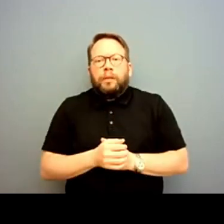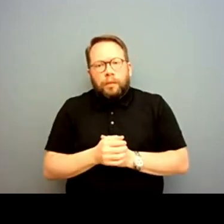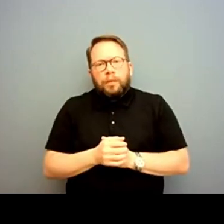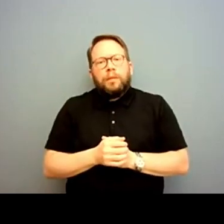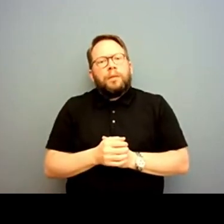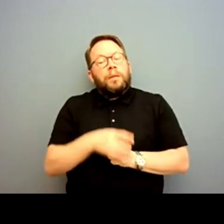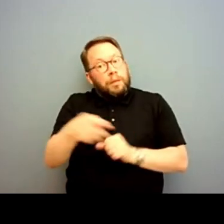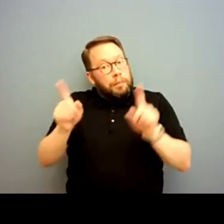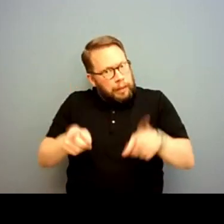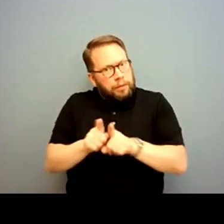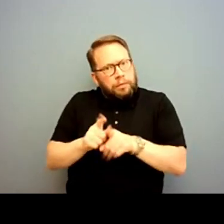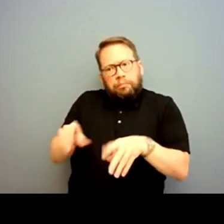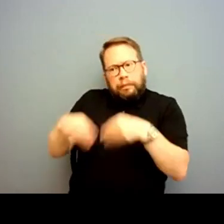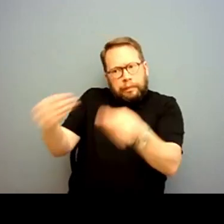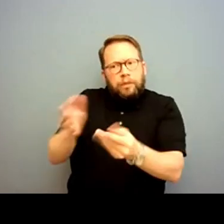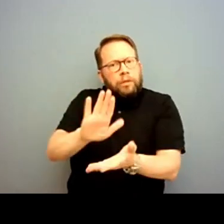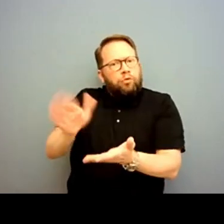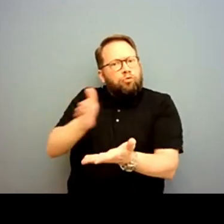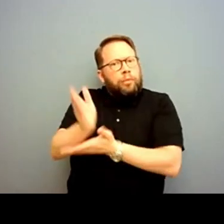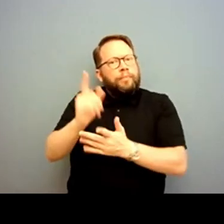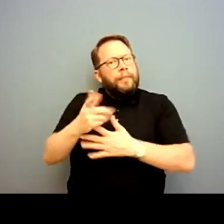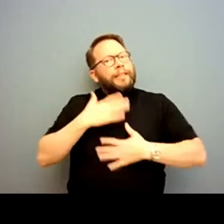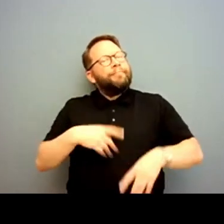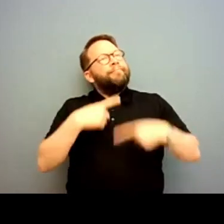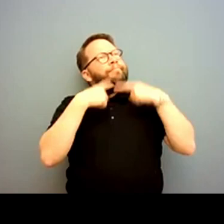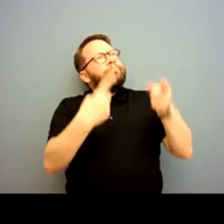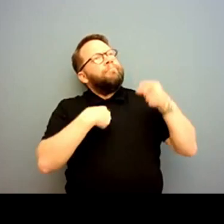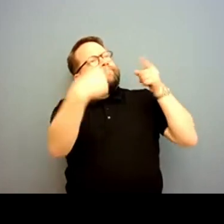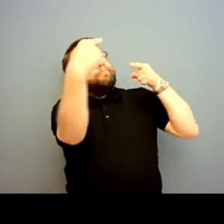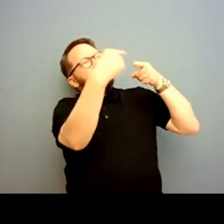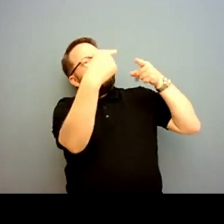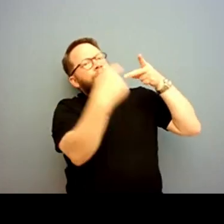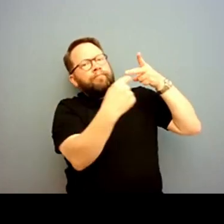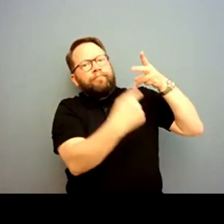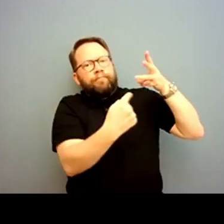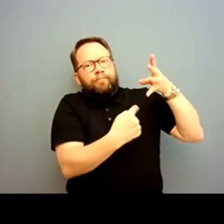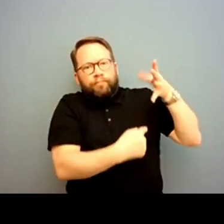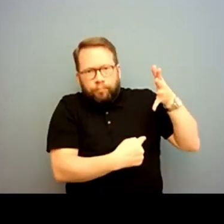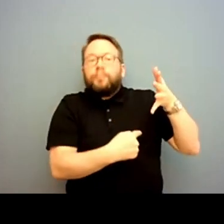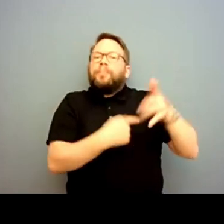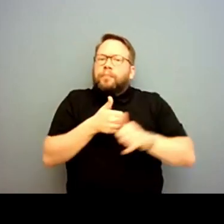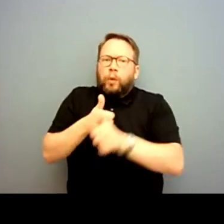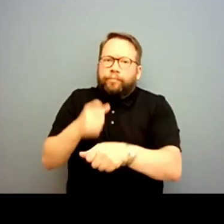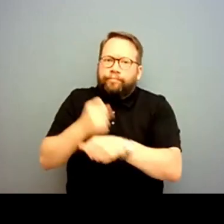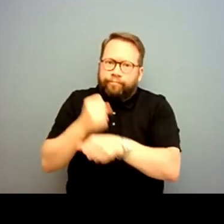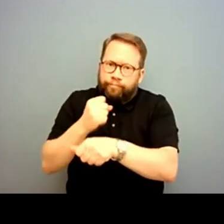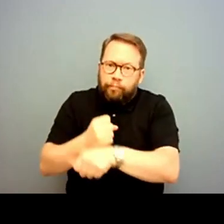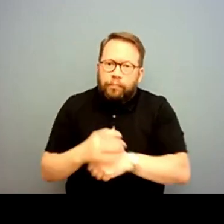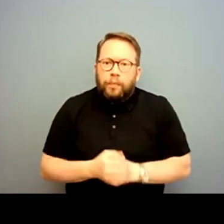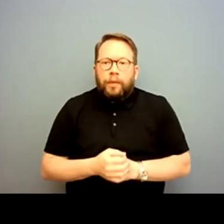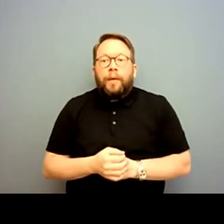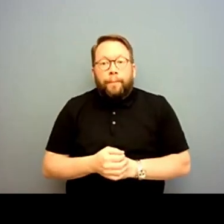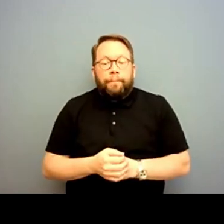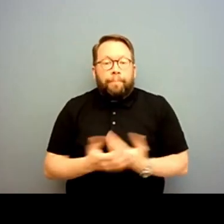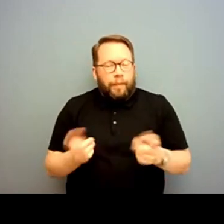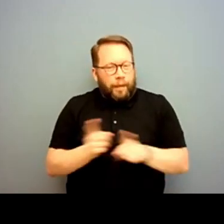Another important area is discrimination. We know how the experience of unfair